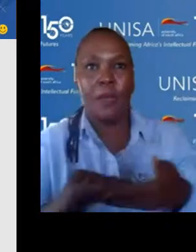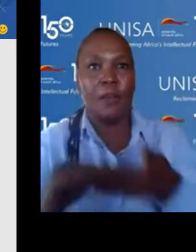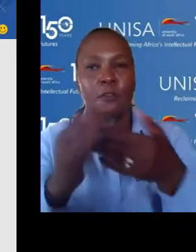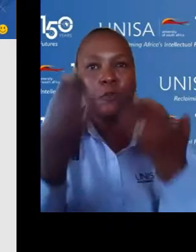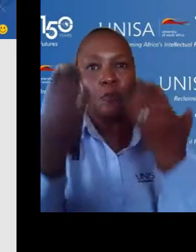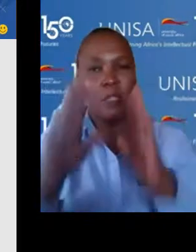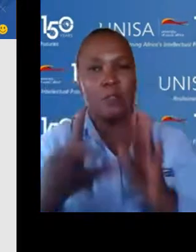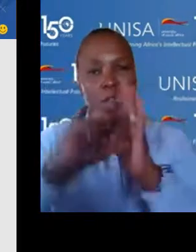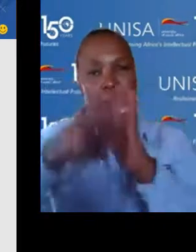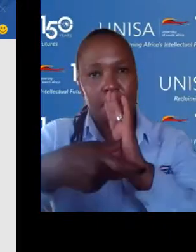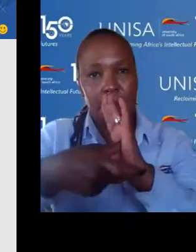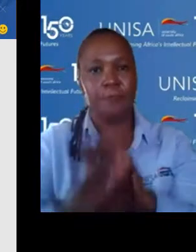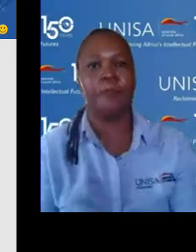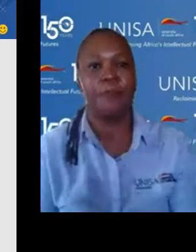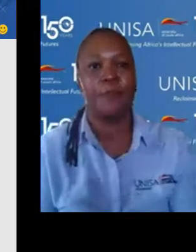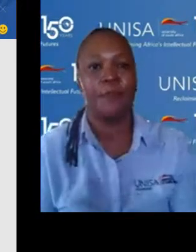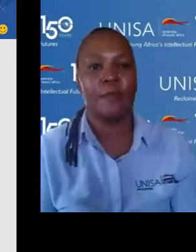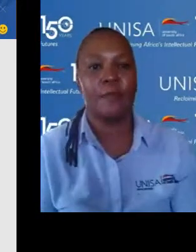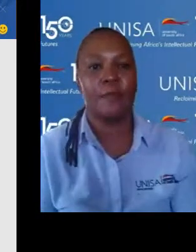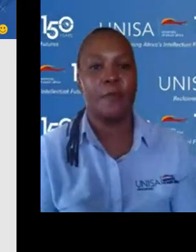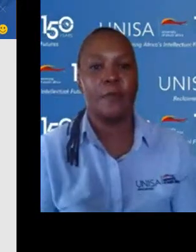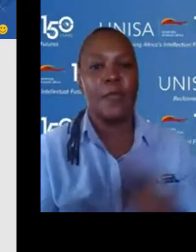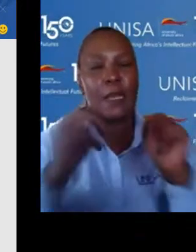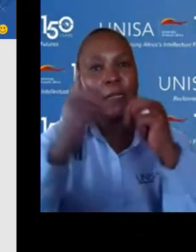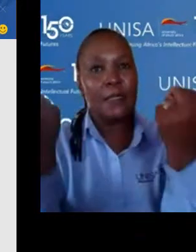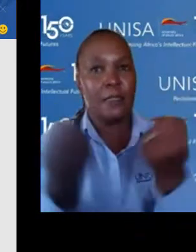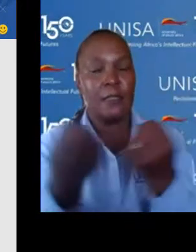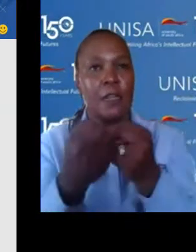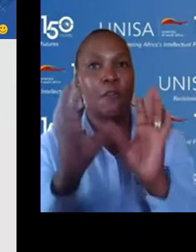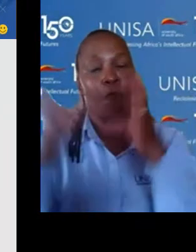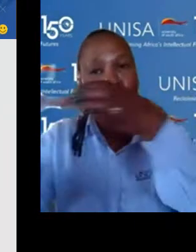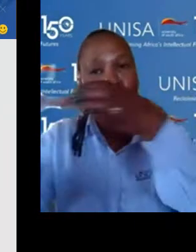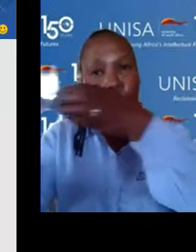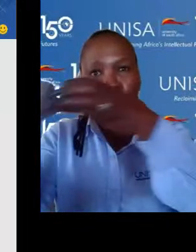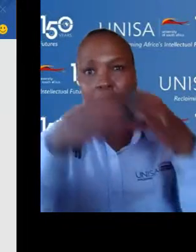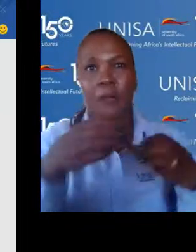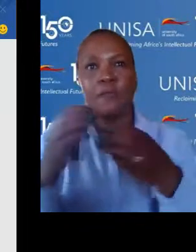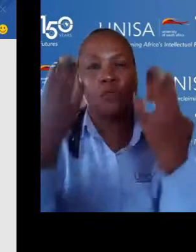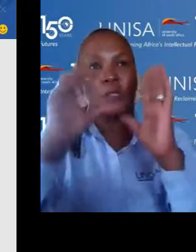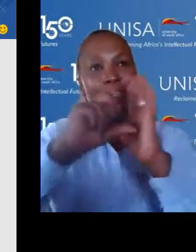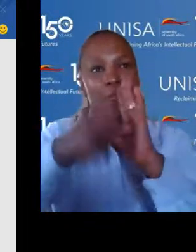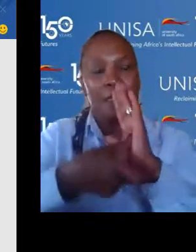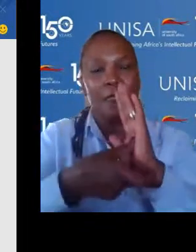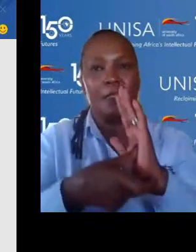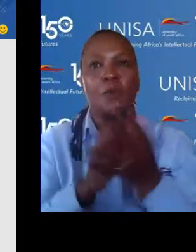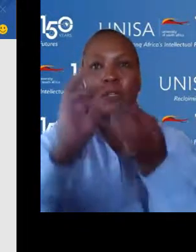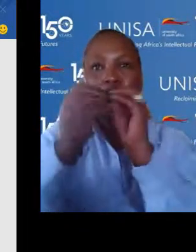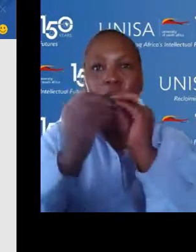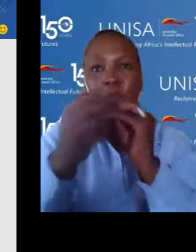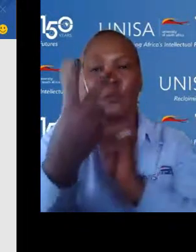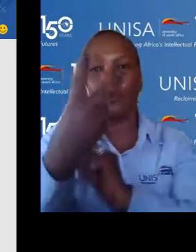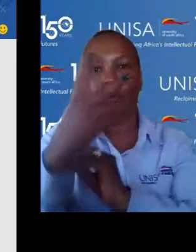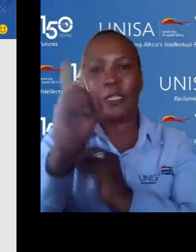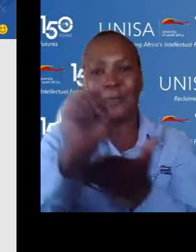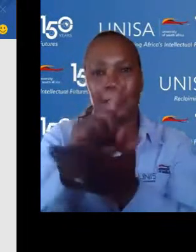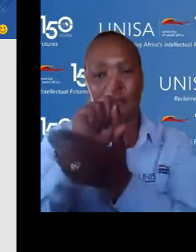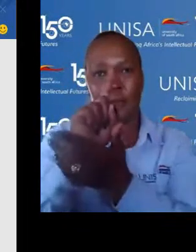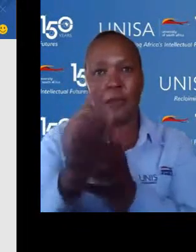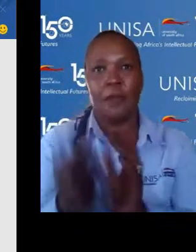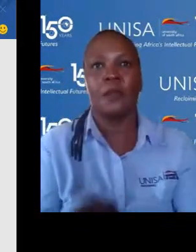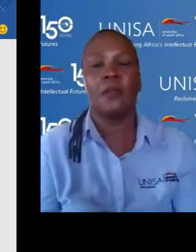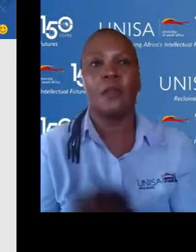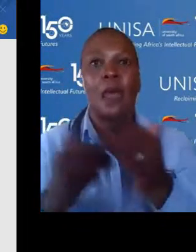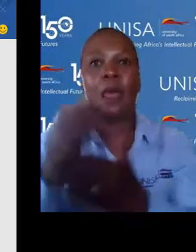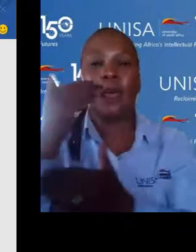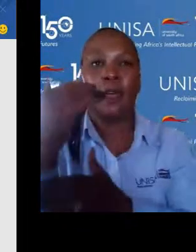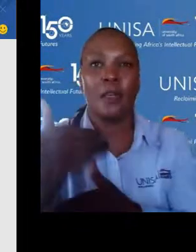Disabilities. Regional Forums for Students with Disabilities was formed in 2011 after a